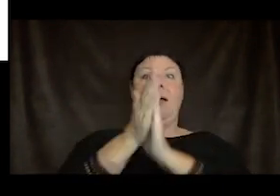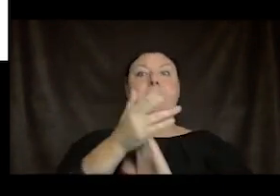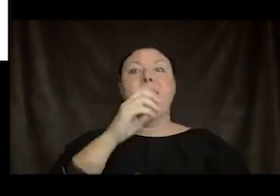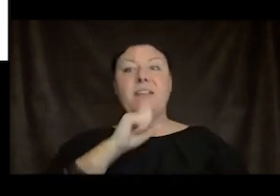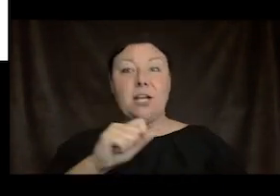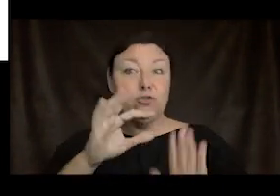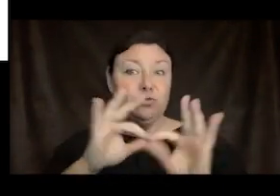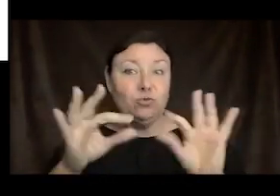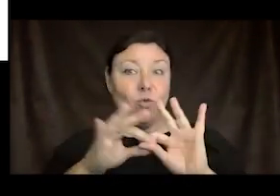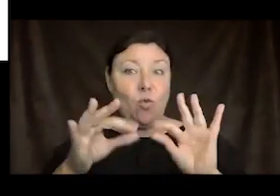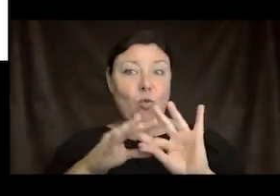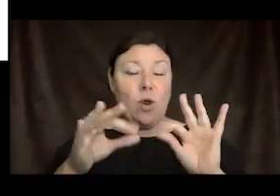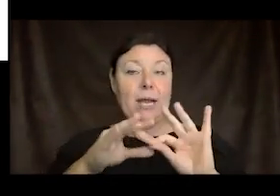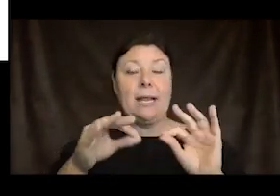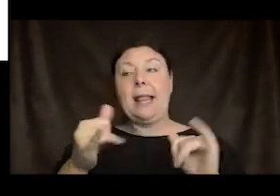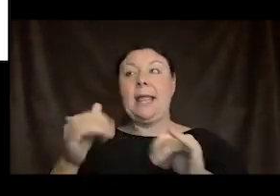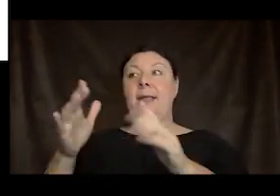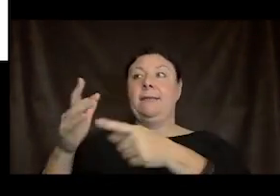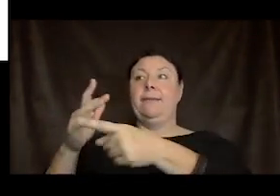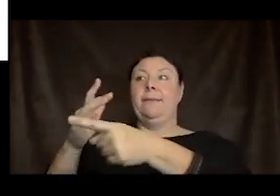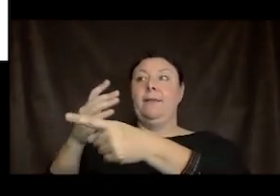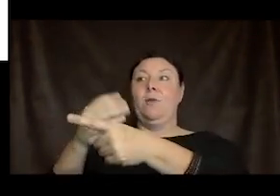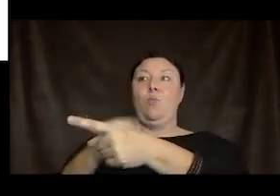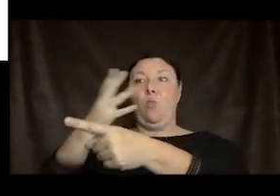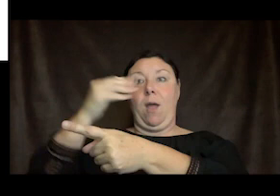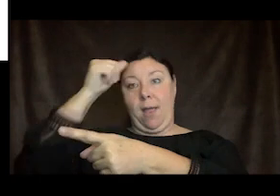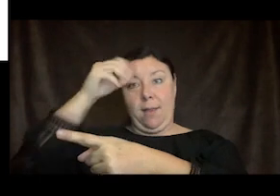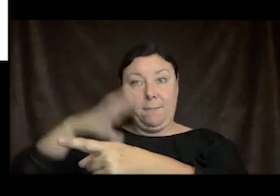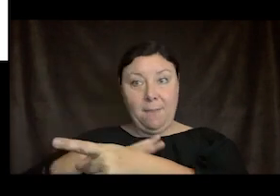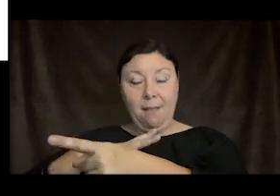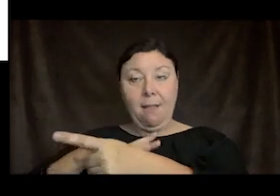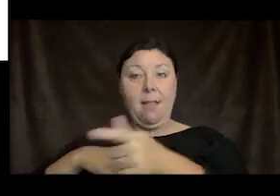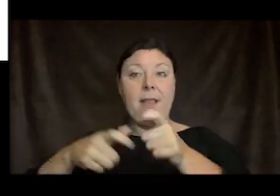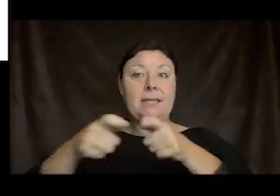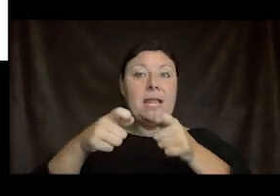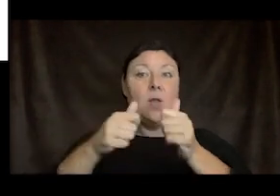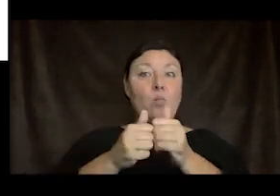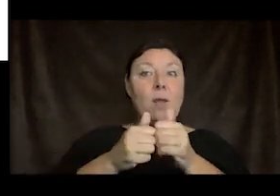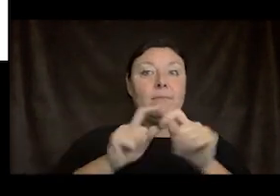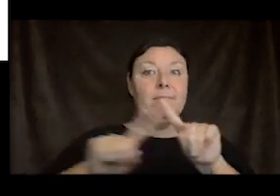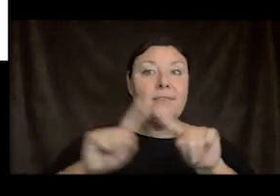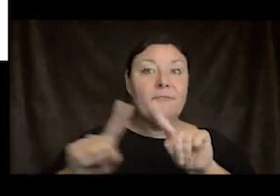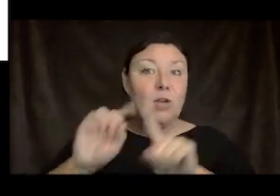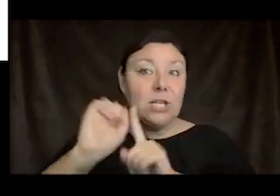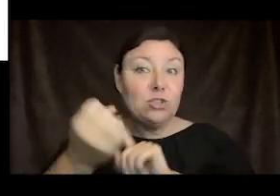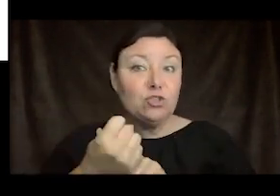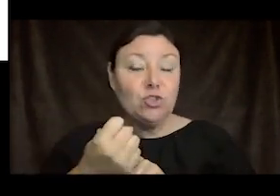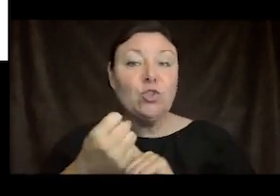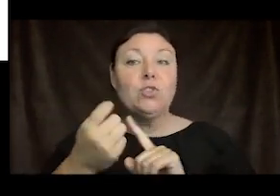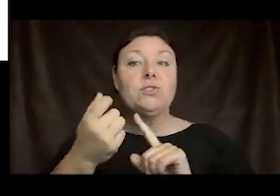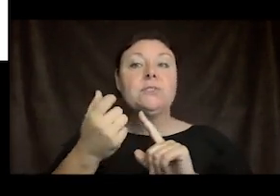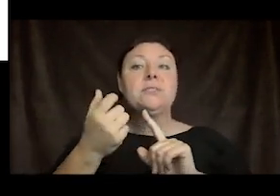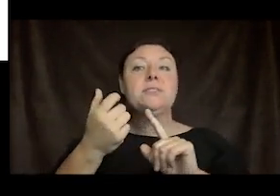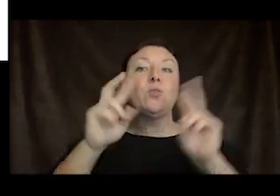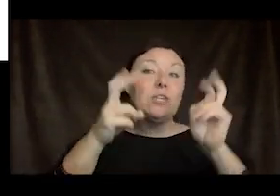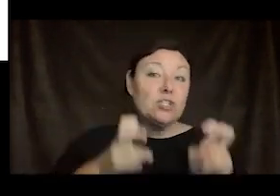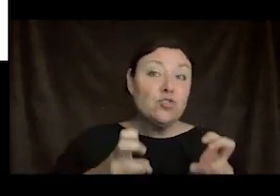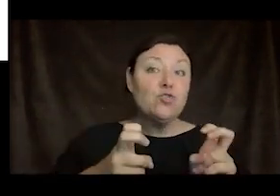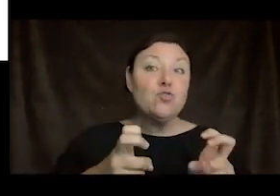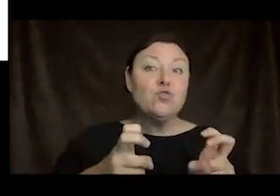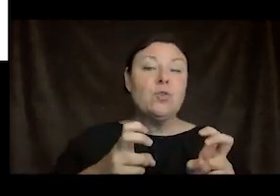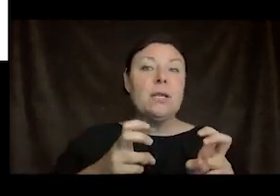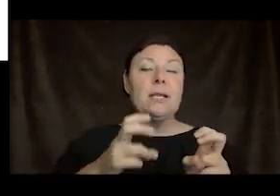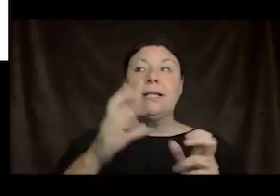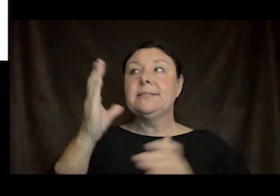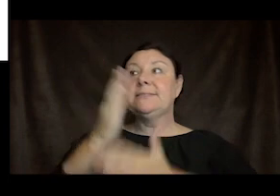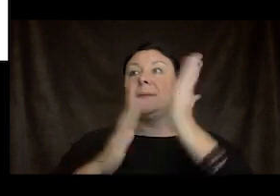the protagonist is a white male and dealing with all sorts of issues around that, no one says that